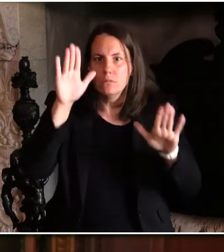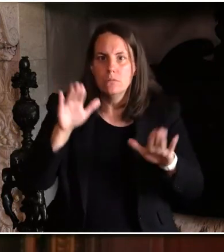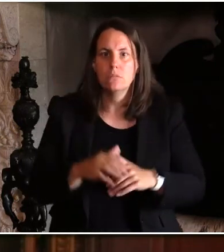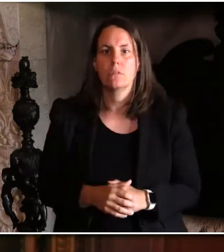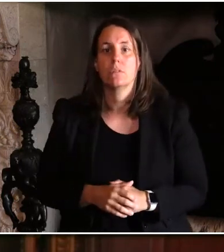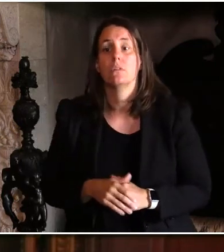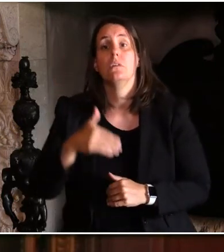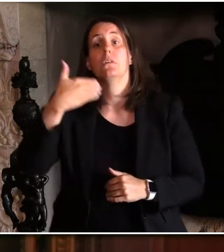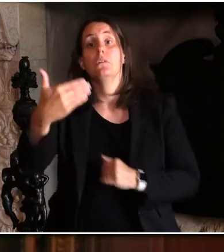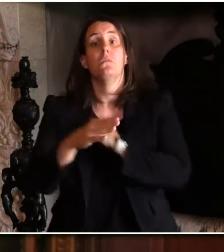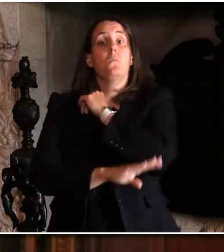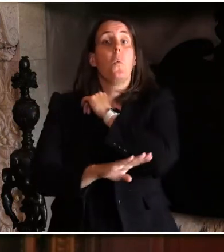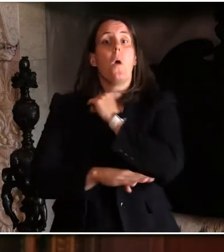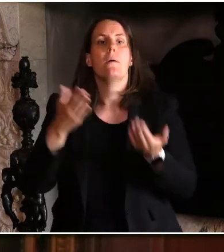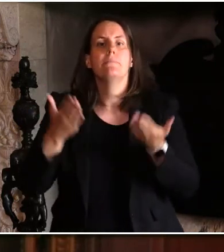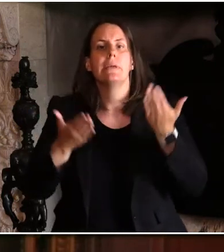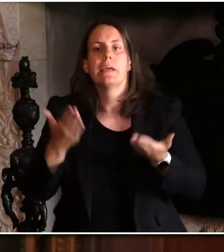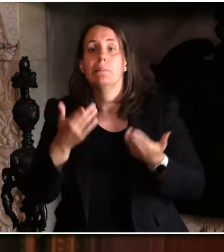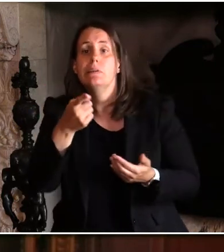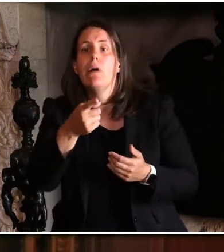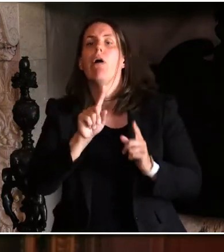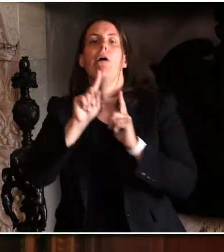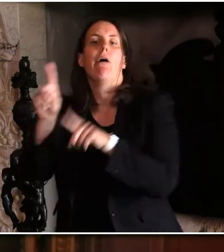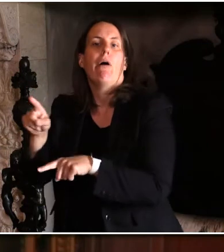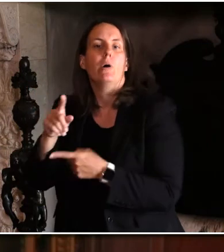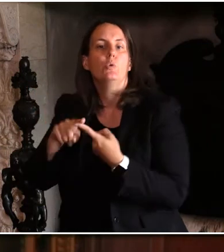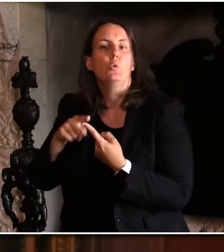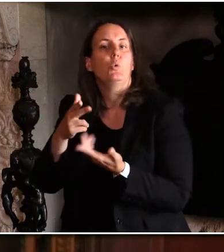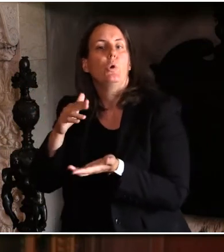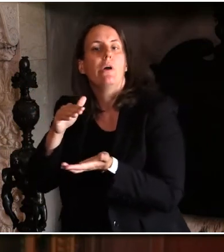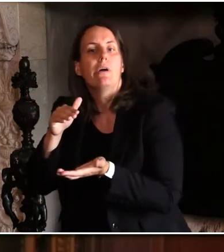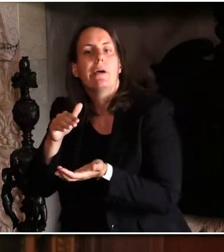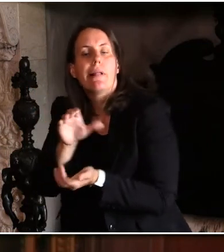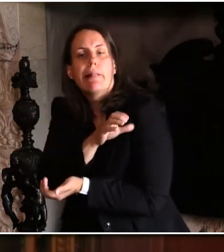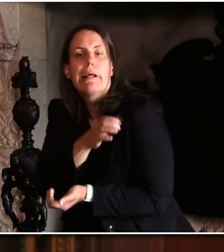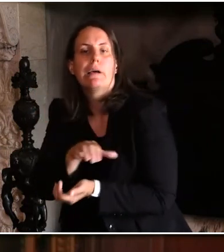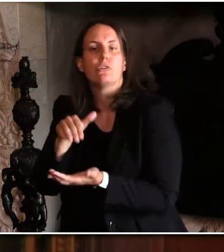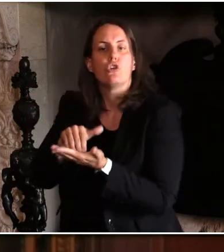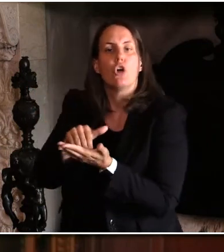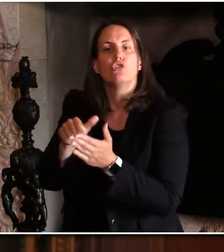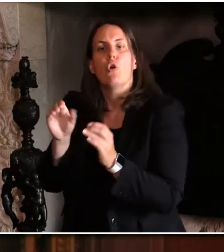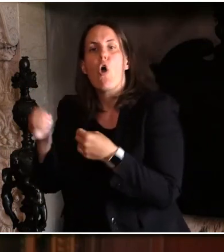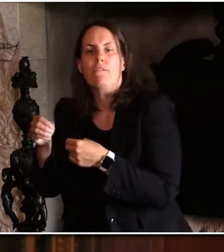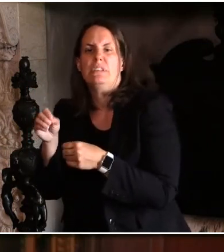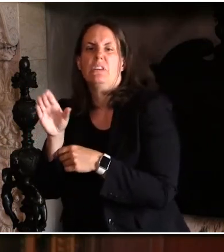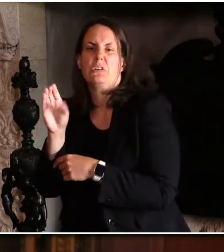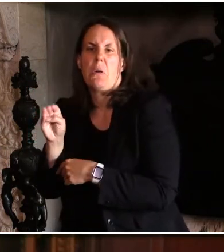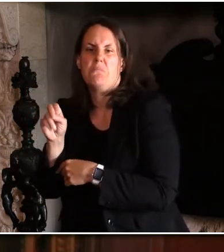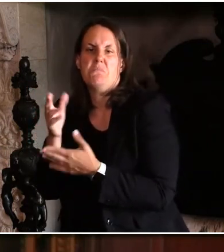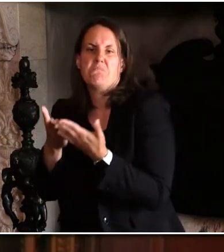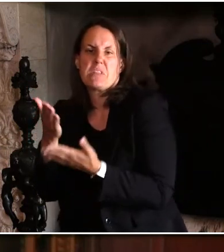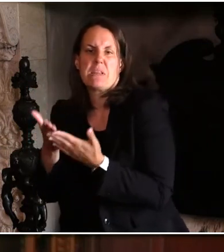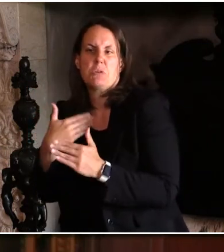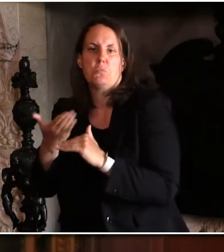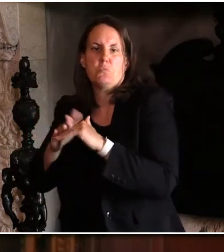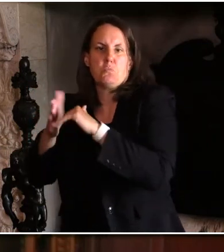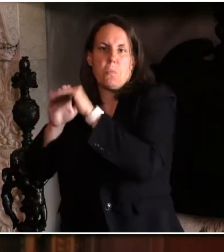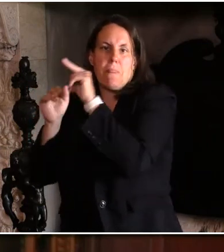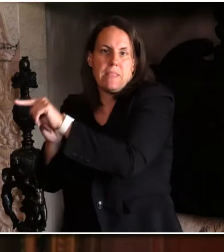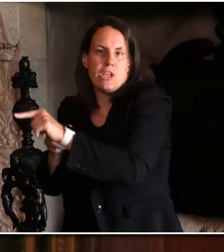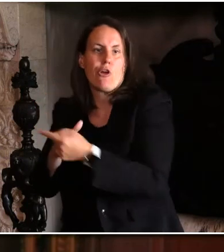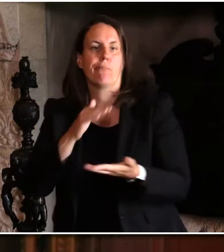settings is going to become more and more common and lower barriers for everyone to get tested as part of the care that they normally receive.